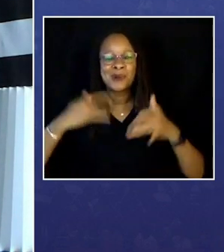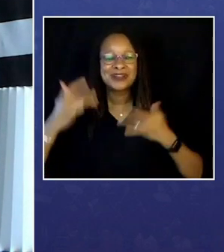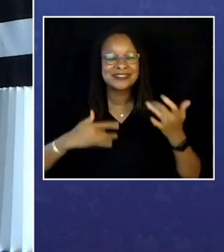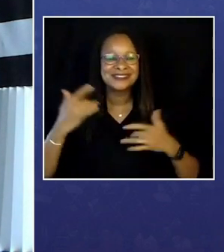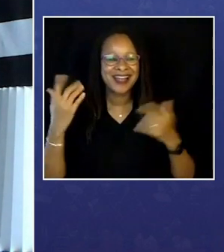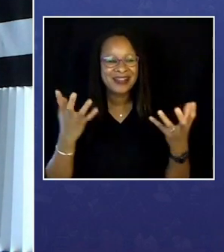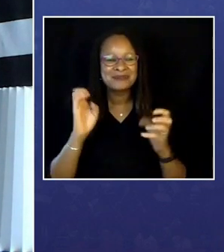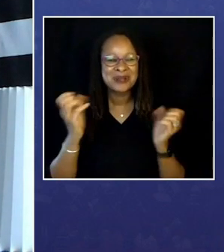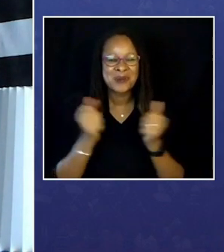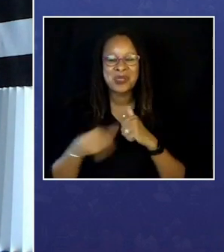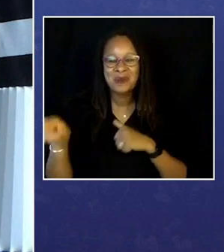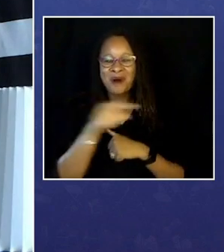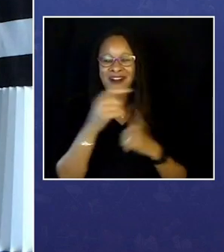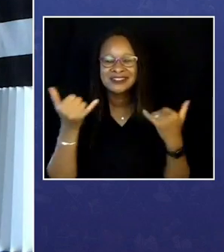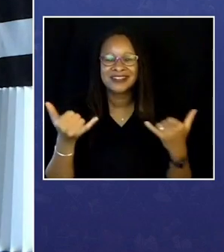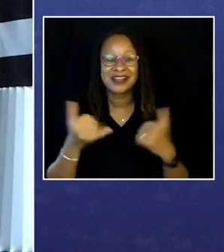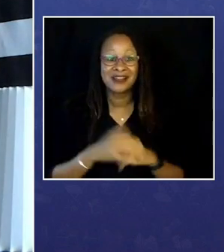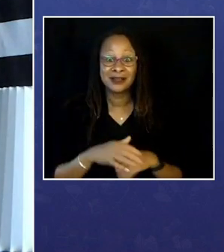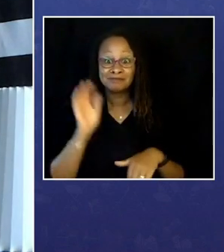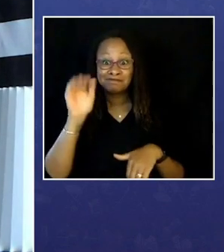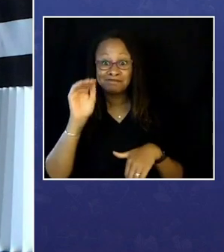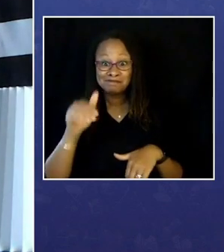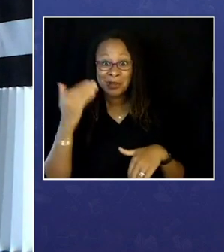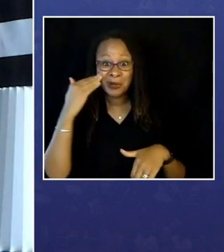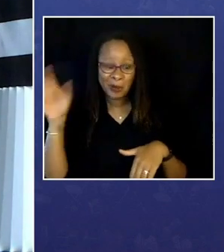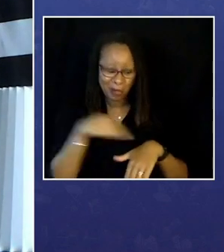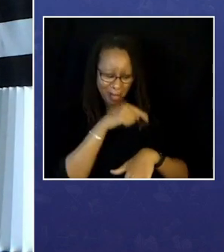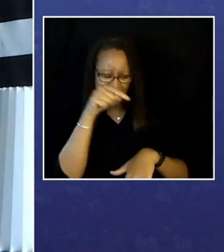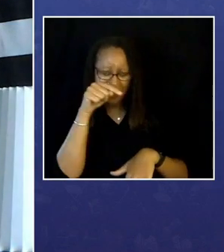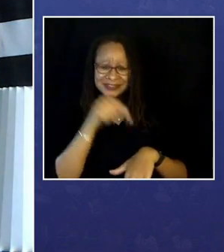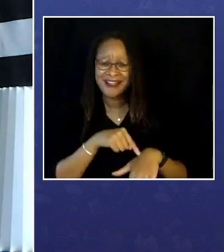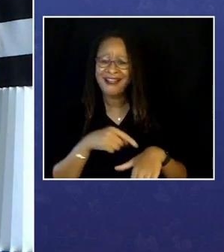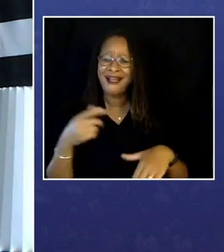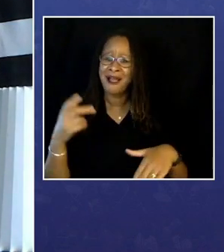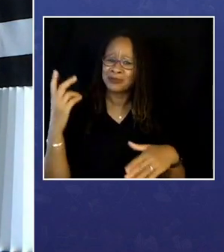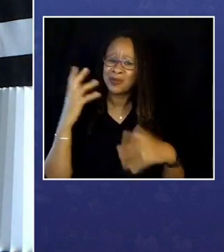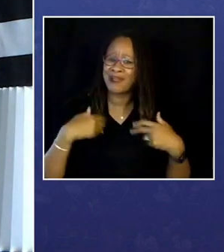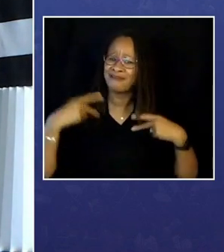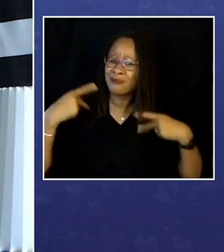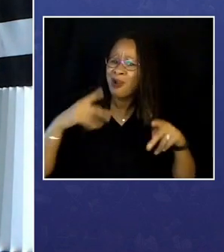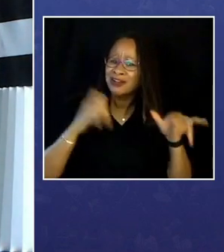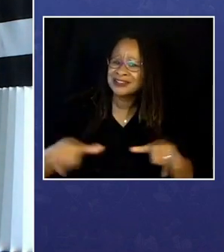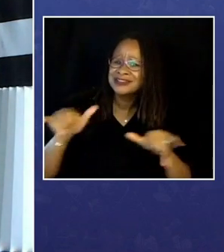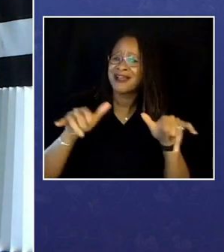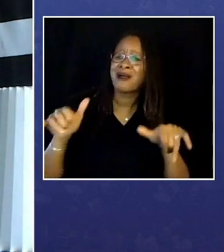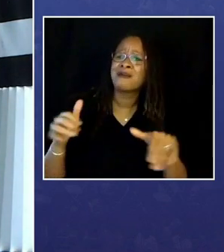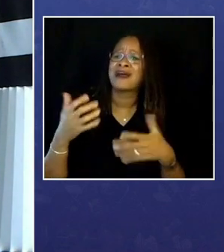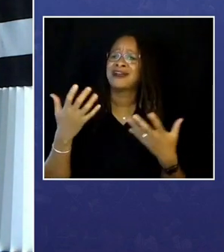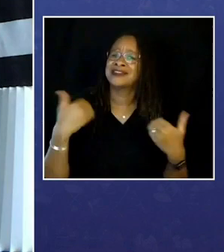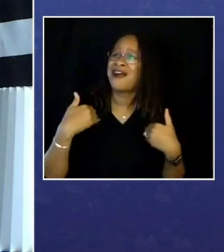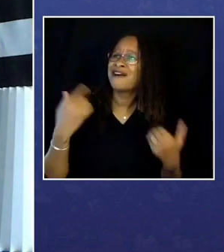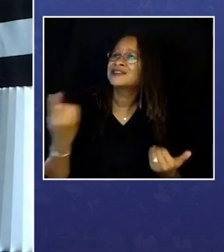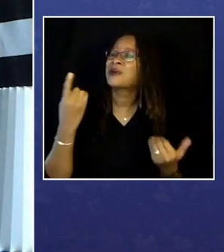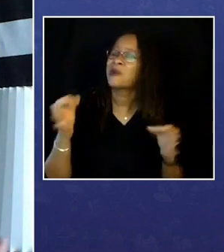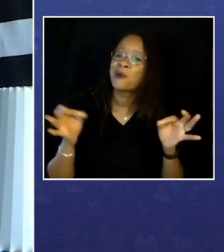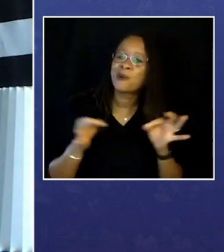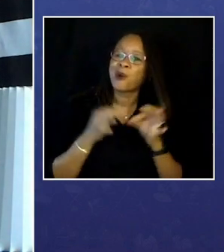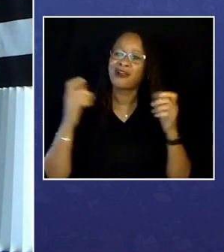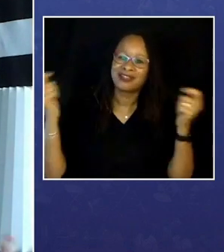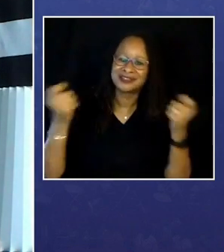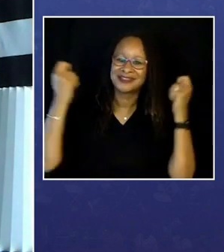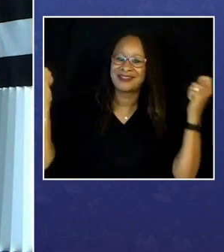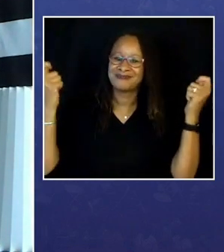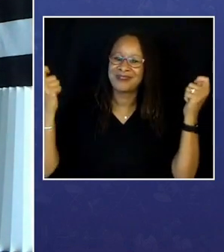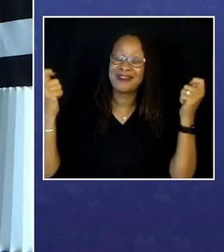so excited to be here with you all. Hey, it's been a while since we were able to party like this, to have something